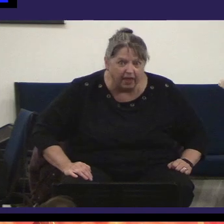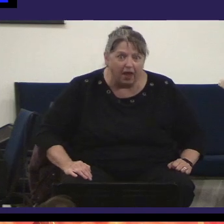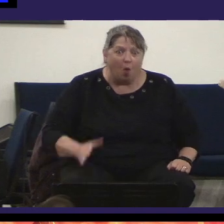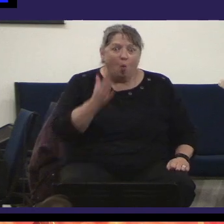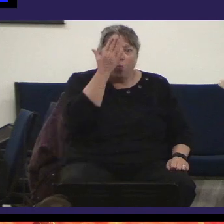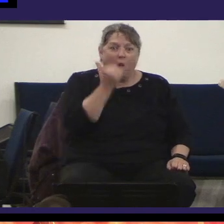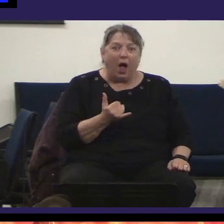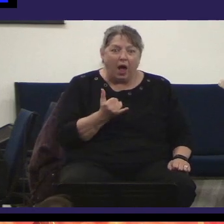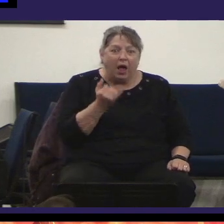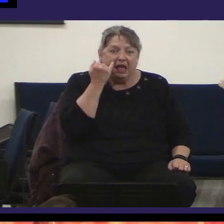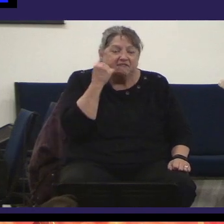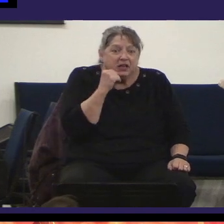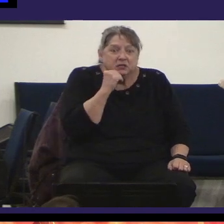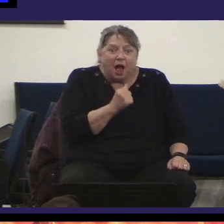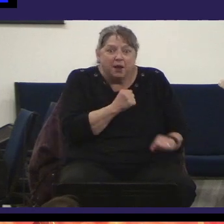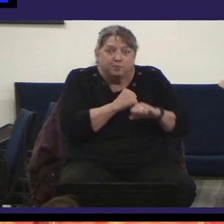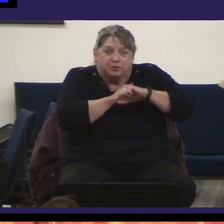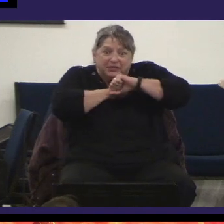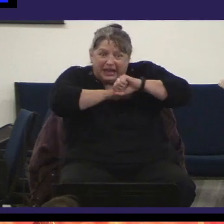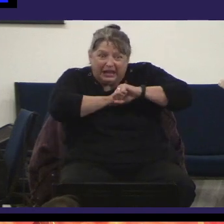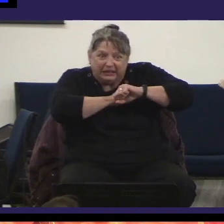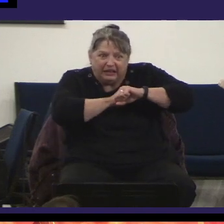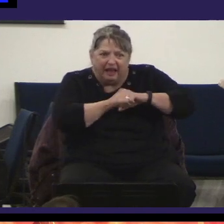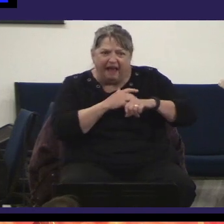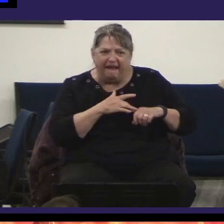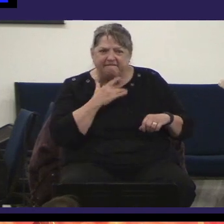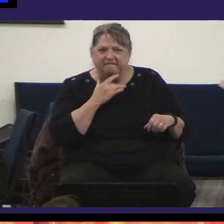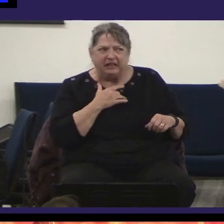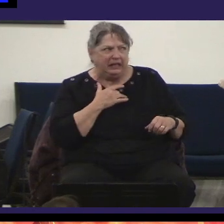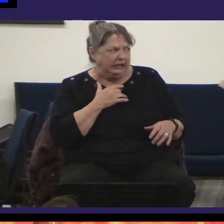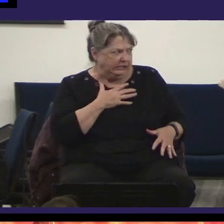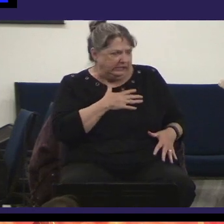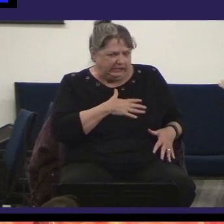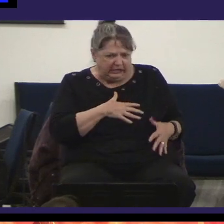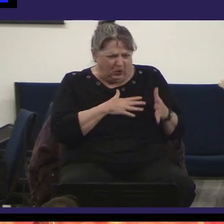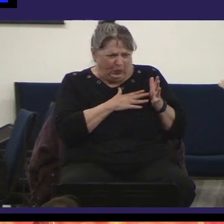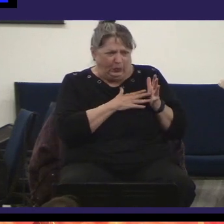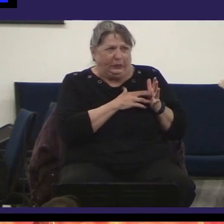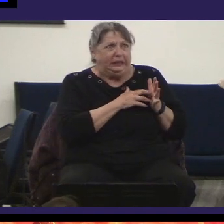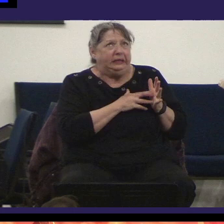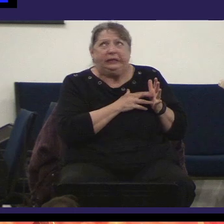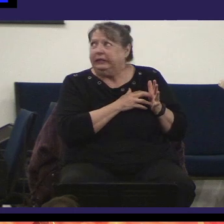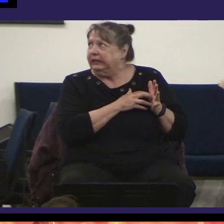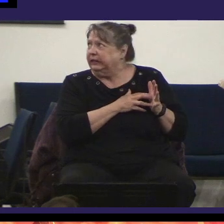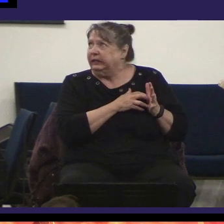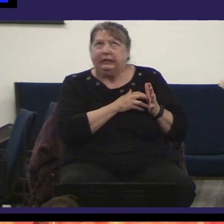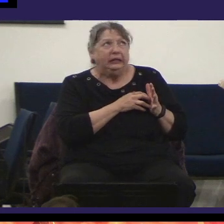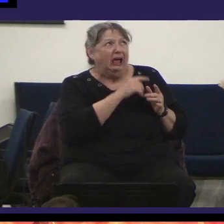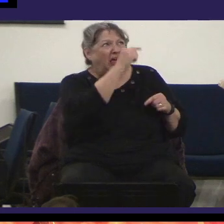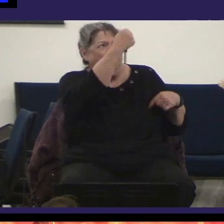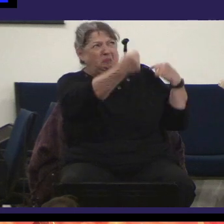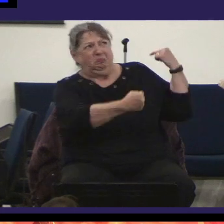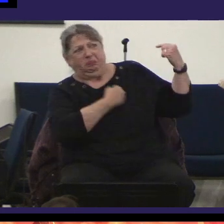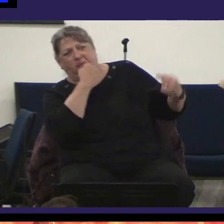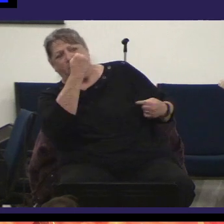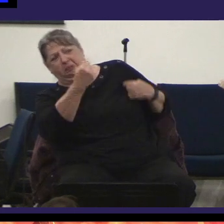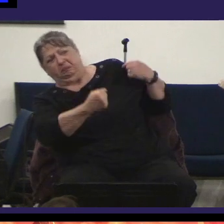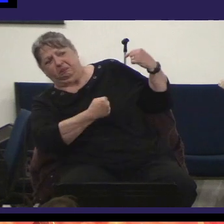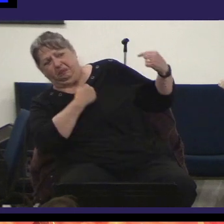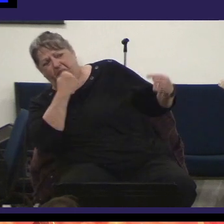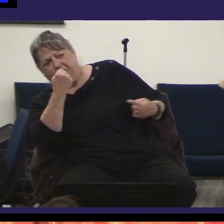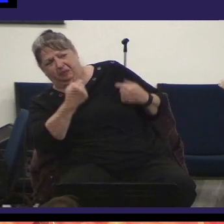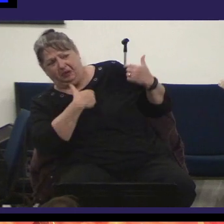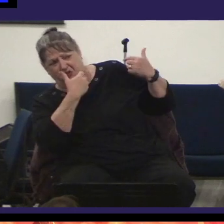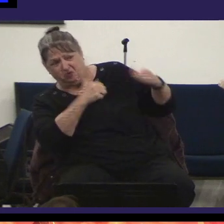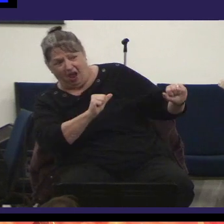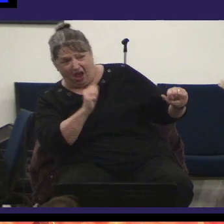of the armor, we're vulnerable. There is an unguarded part of our lives that is exposed to the devil, and you better believe